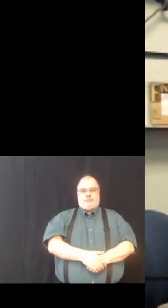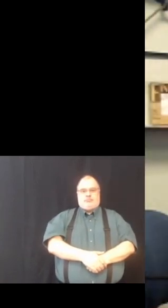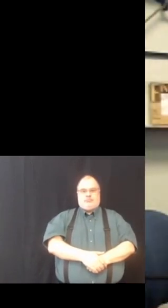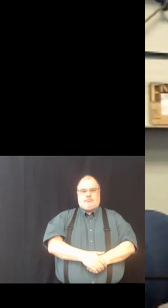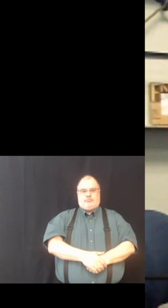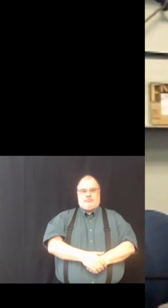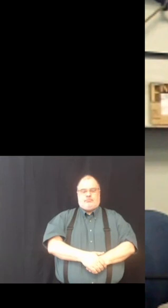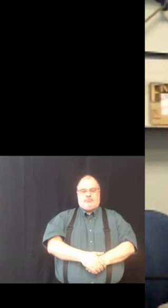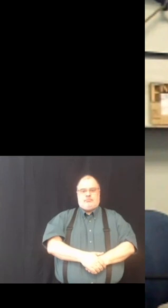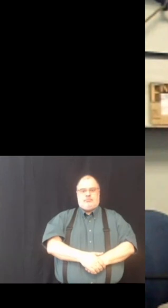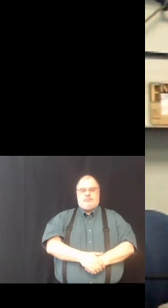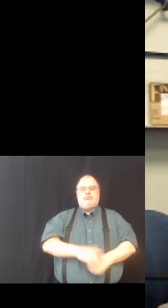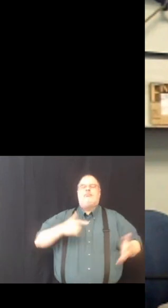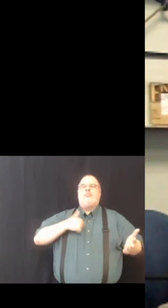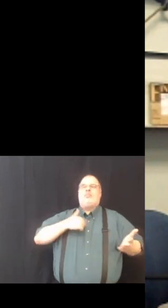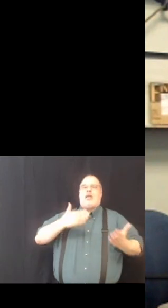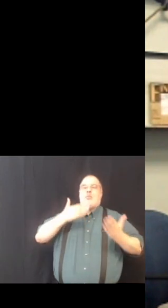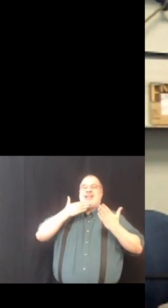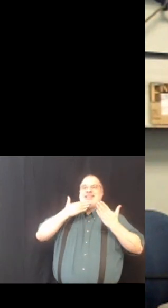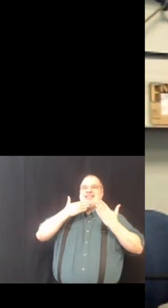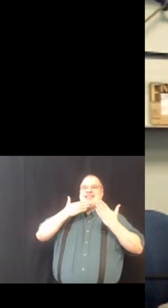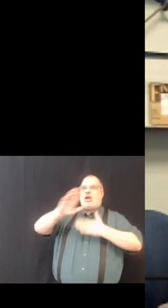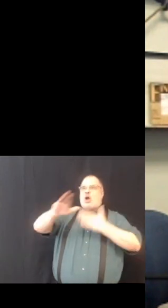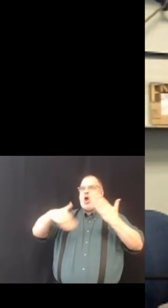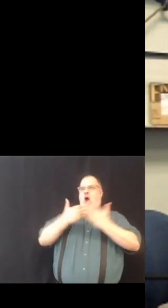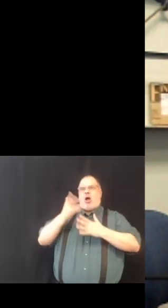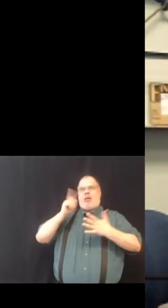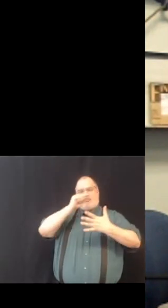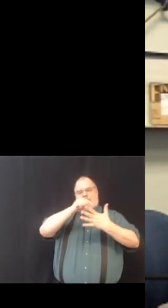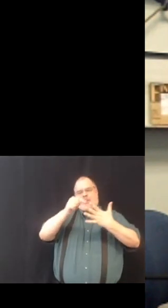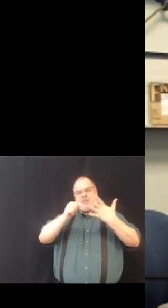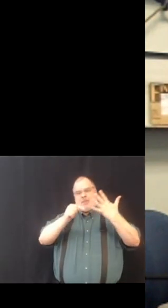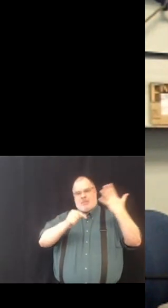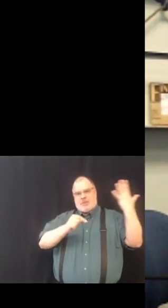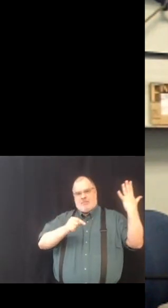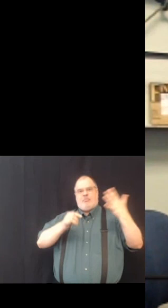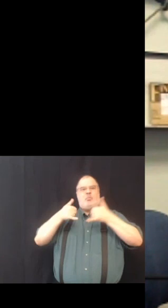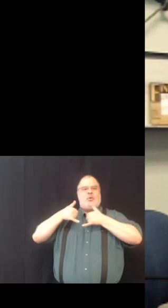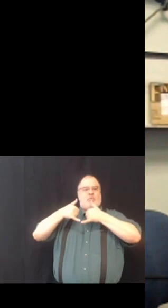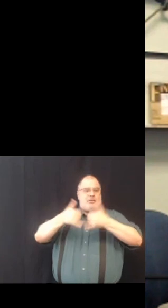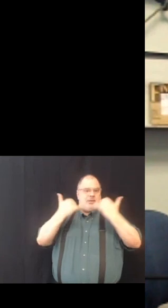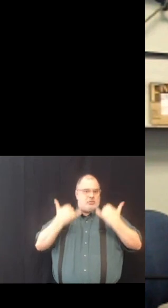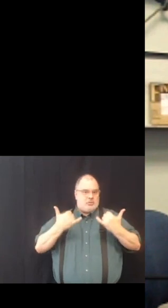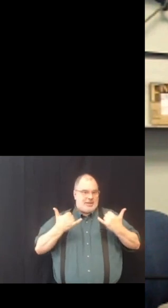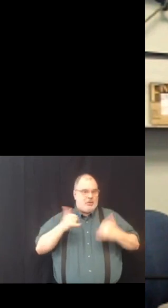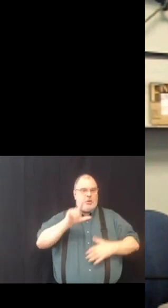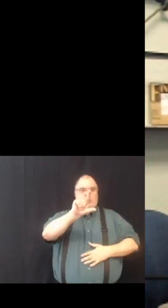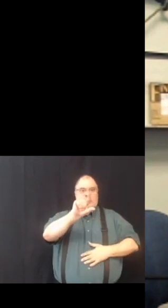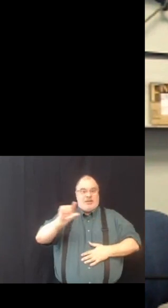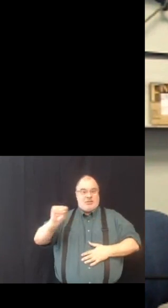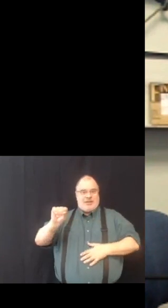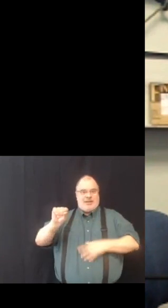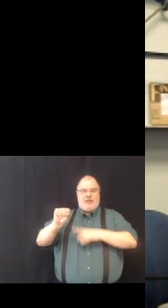I want to give a big thank you to all of these outstanding employers who are recognized today. 2020 has been an